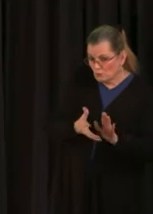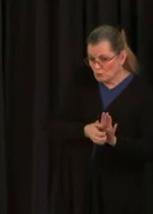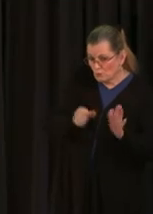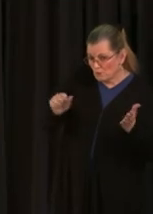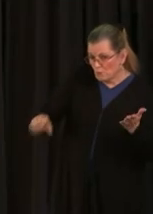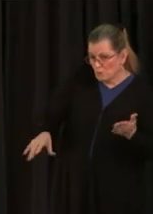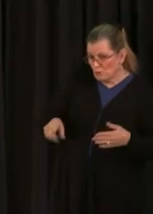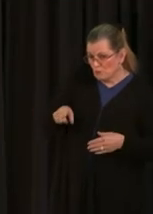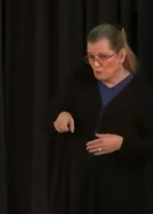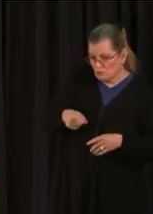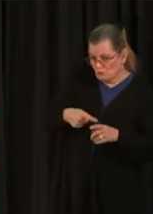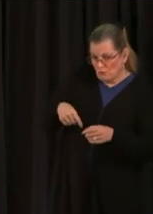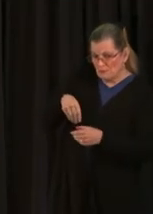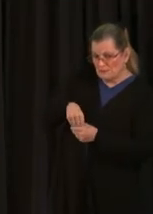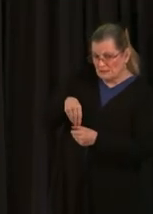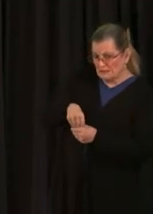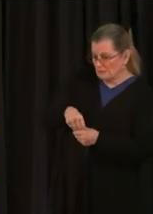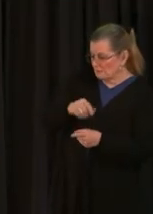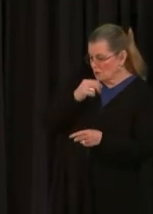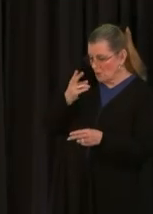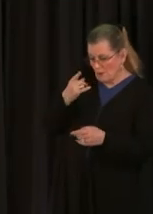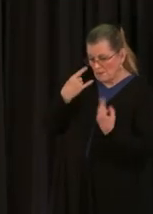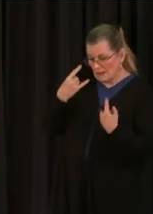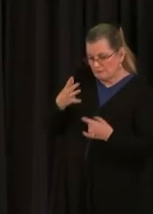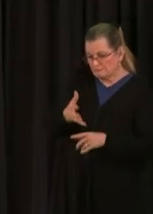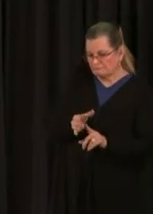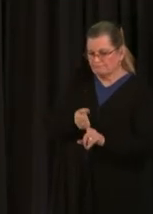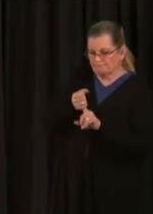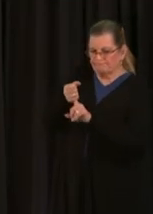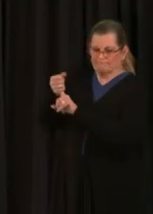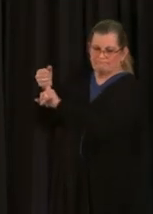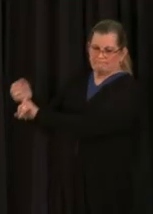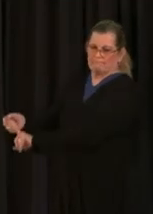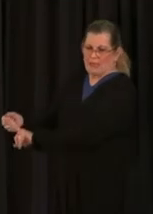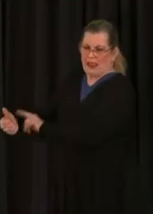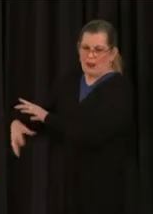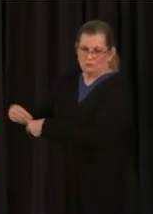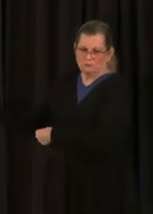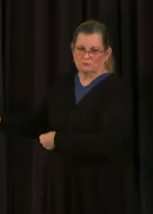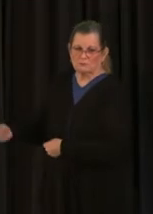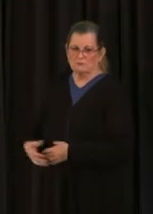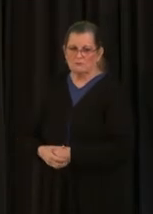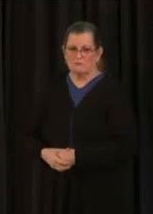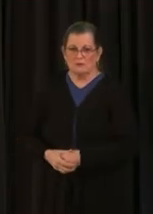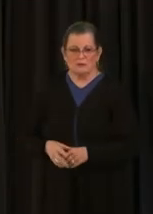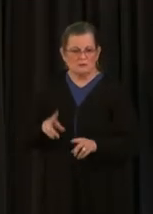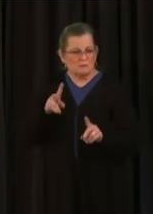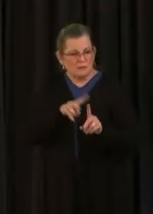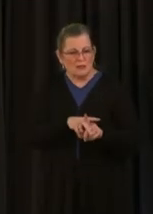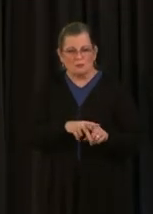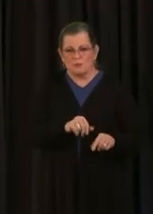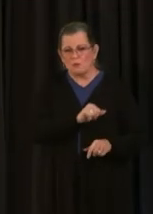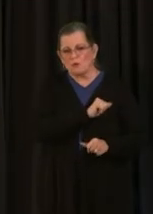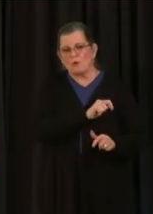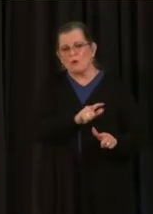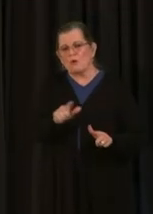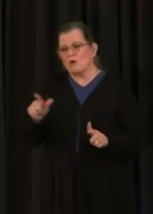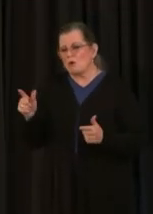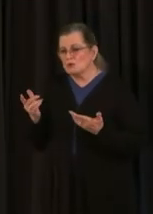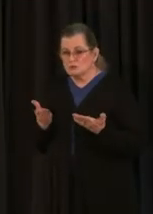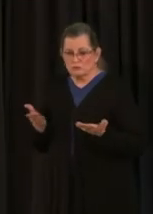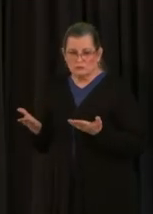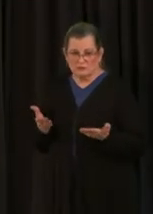Columbia. As Teresa mentioned, there was a federal law, one of the first executive orders that President Biden signed. On